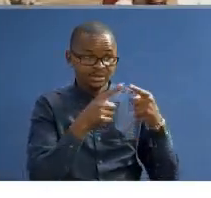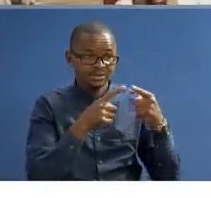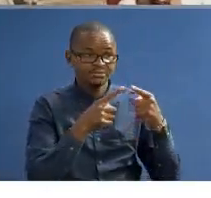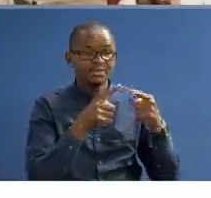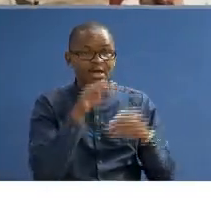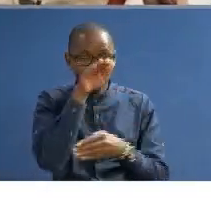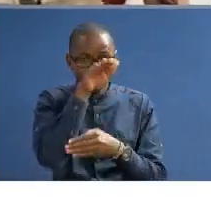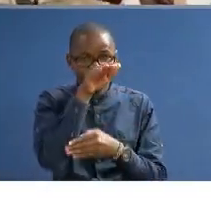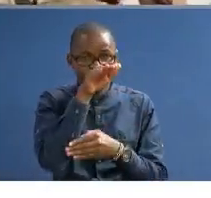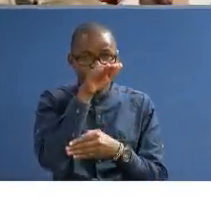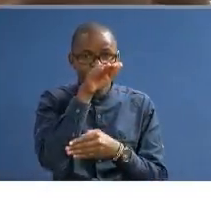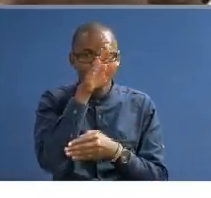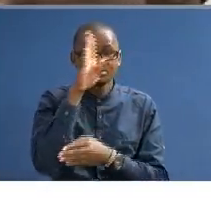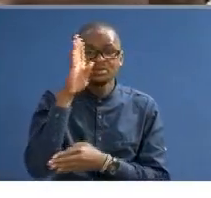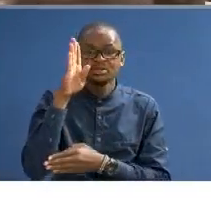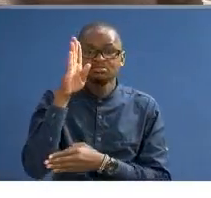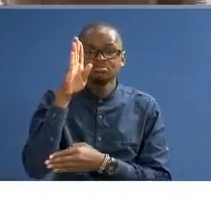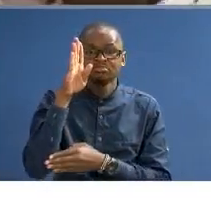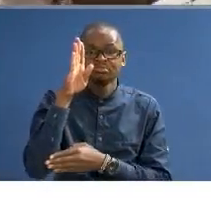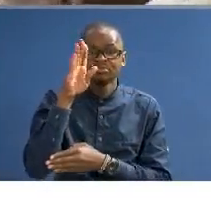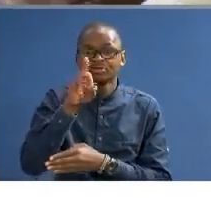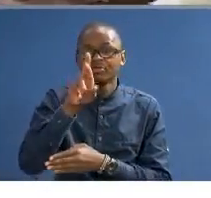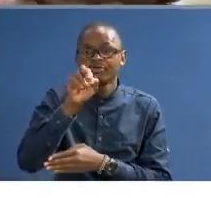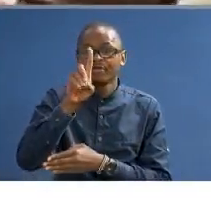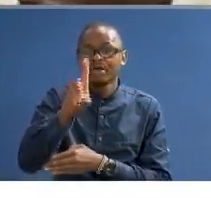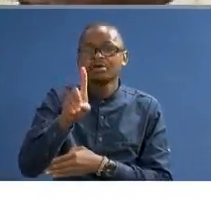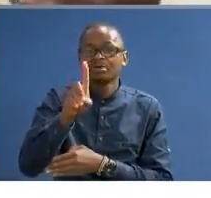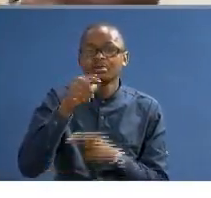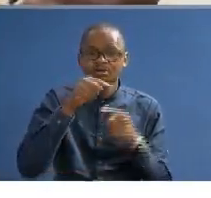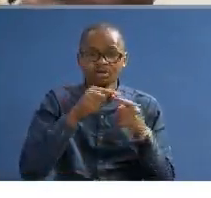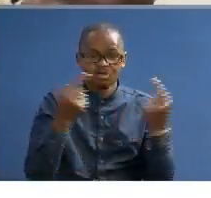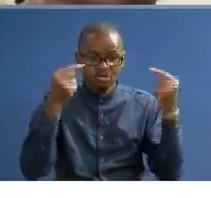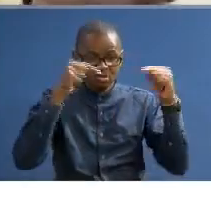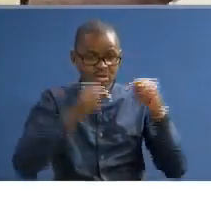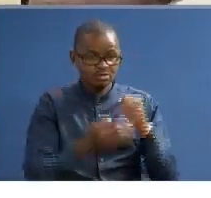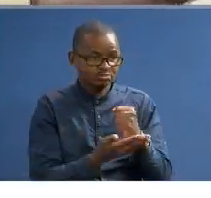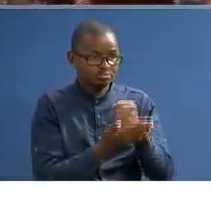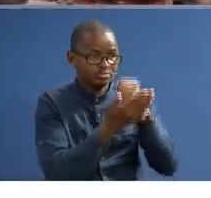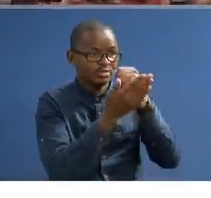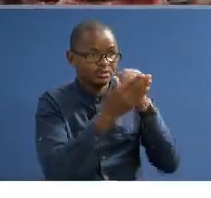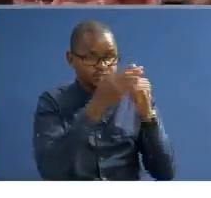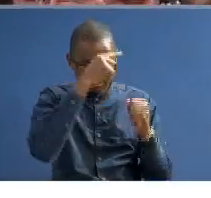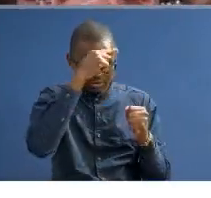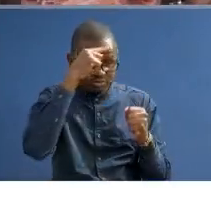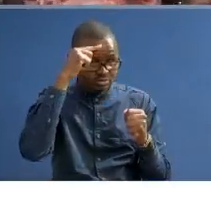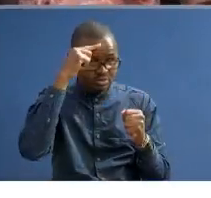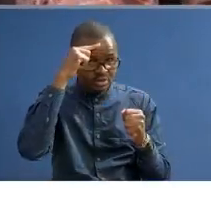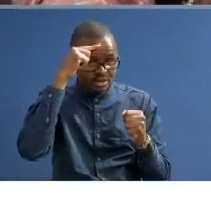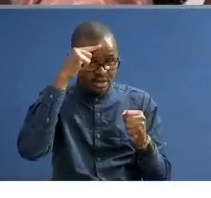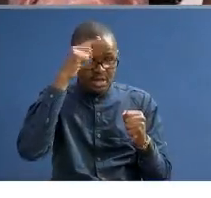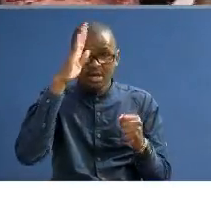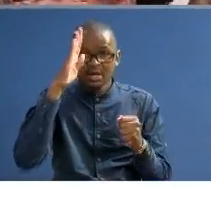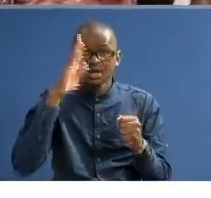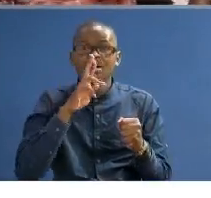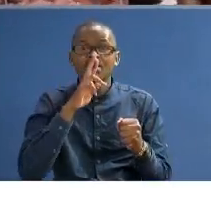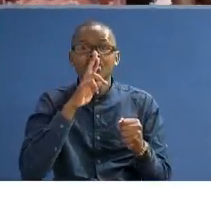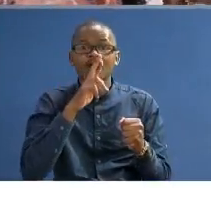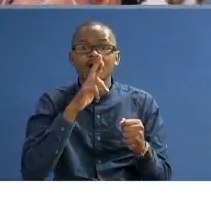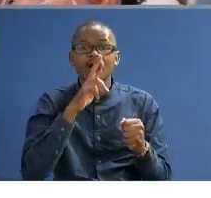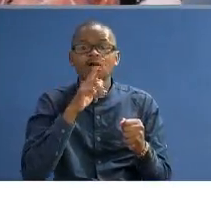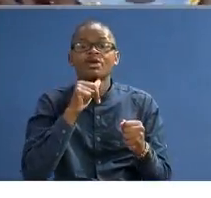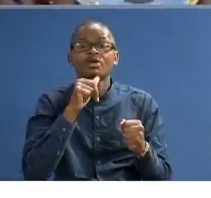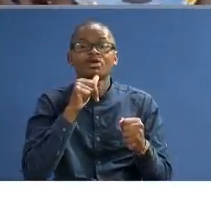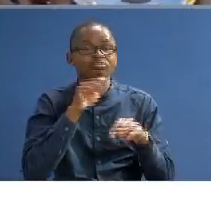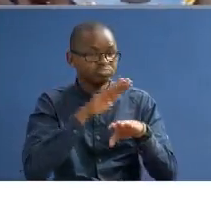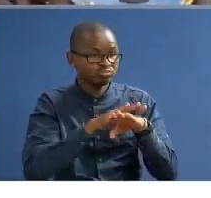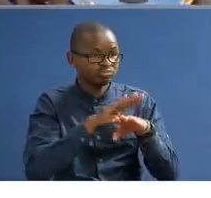are appealing to the Interior Cabinet Secretary Fred Matiang'i to come to their rescue, since the security officers in the area are not